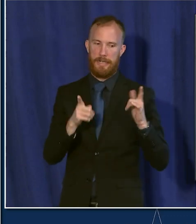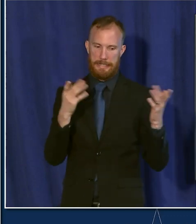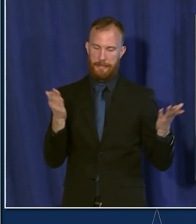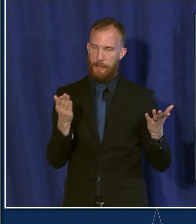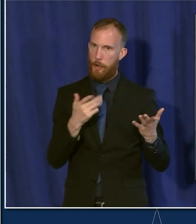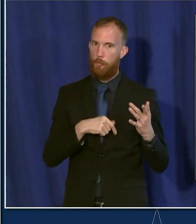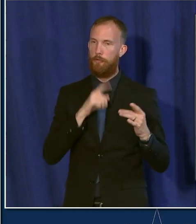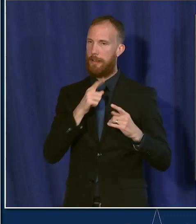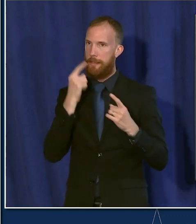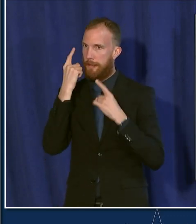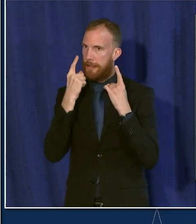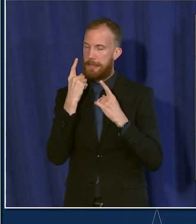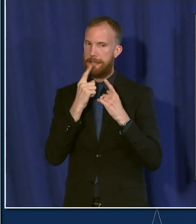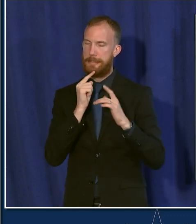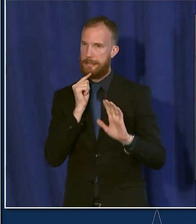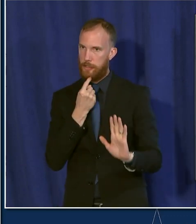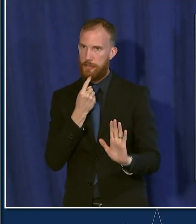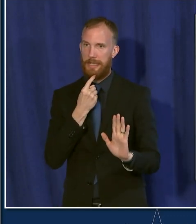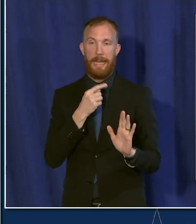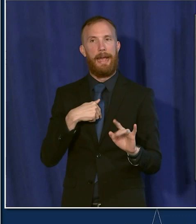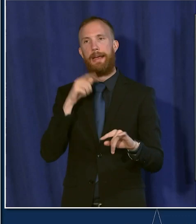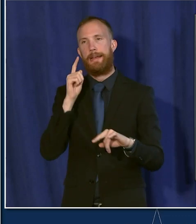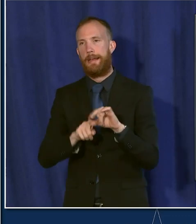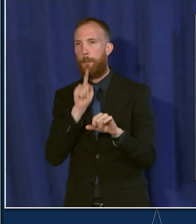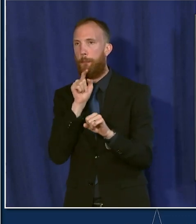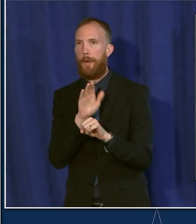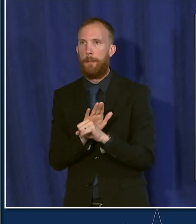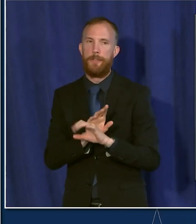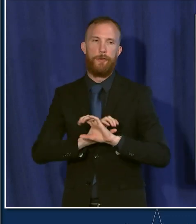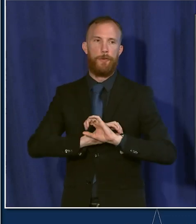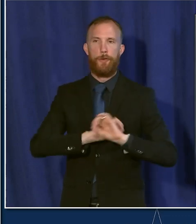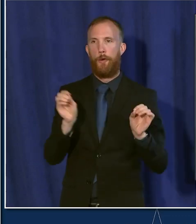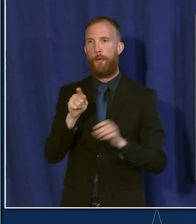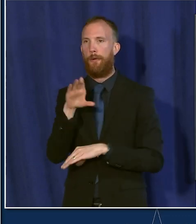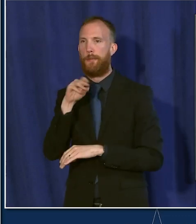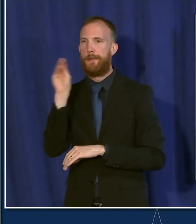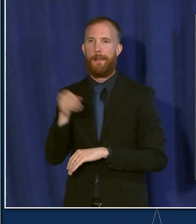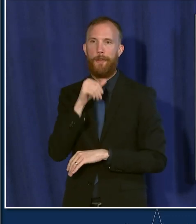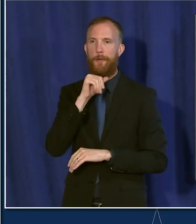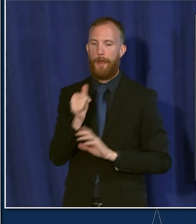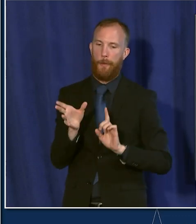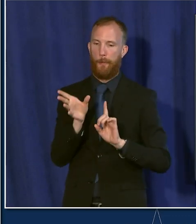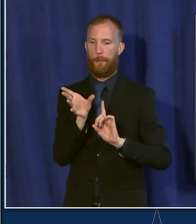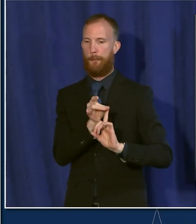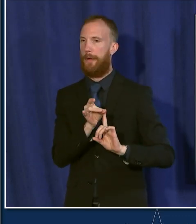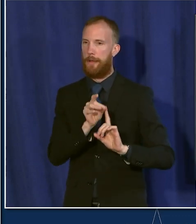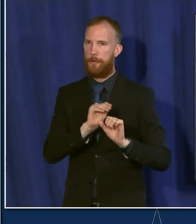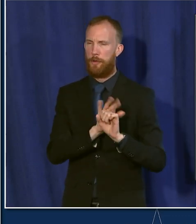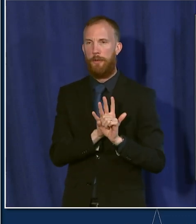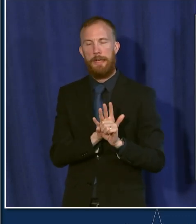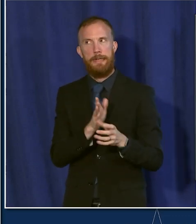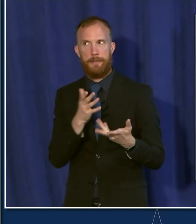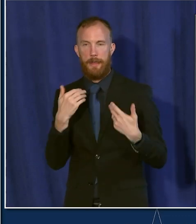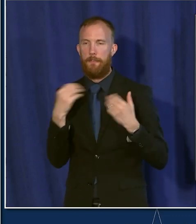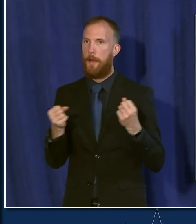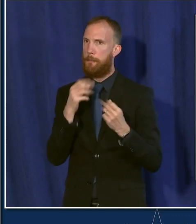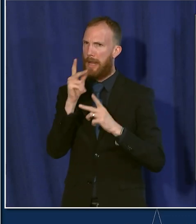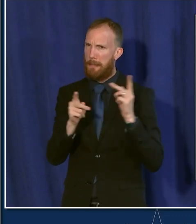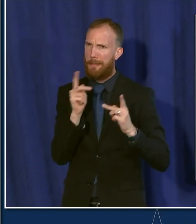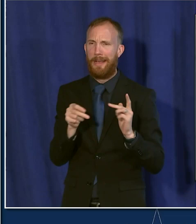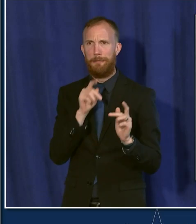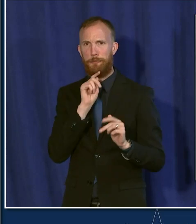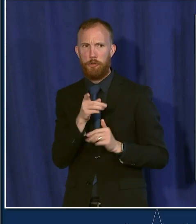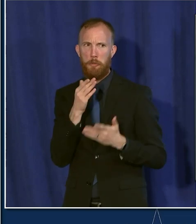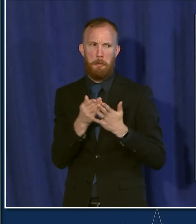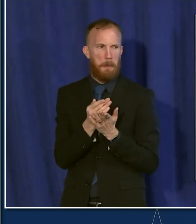be any COVID cases associated with Lolla. When you're having this many folks who are coming through, almost certainly there will be some cases. But I'm confident